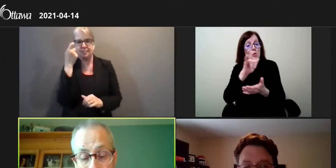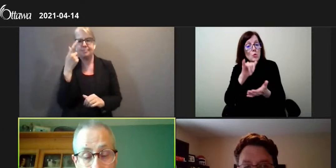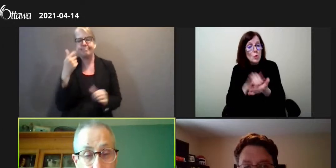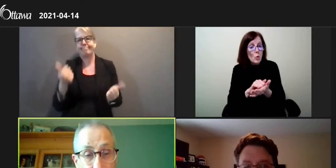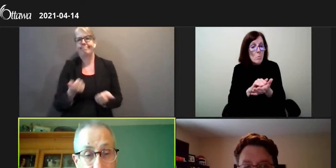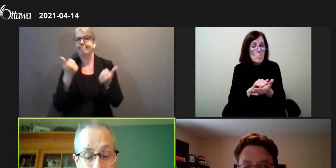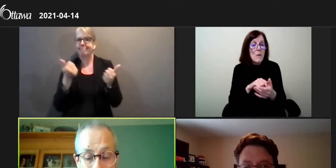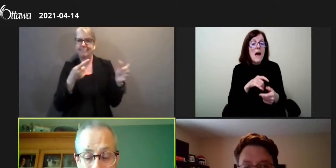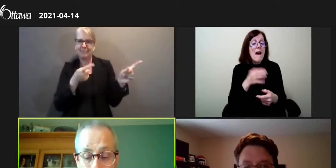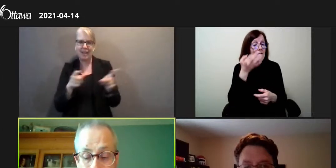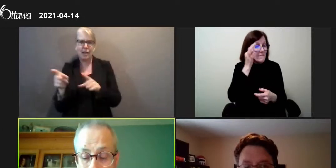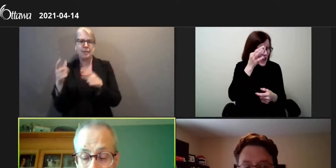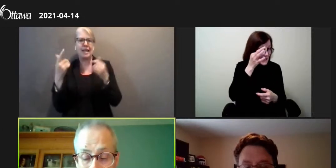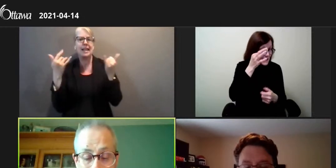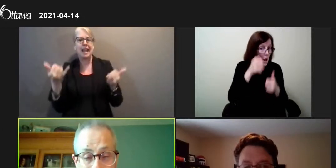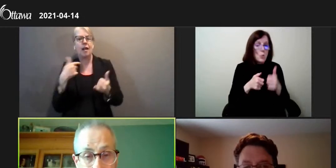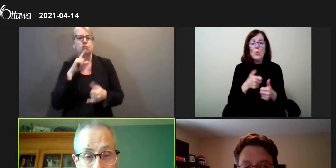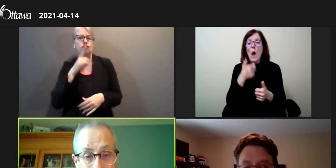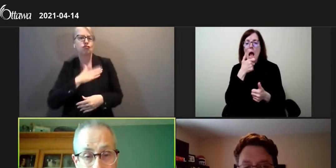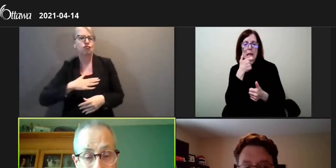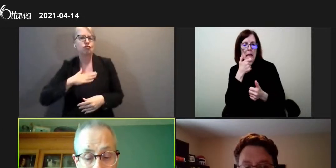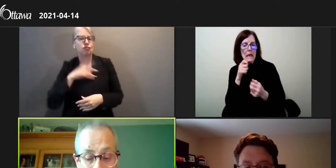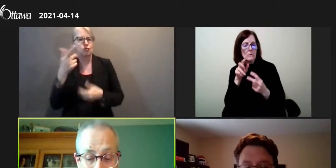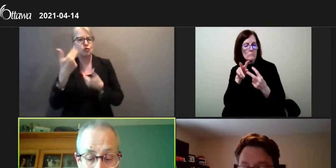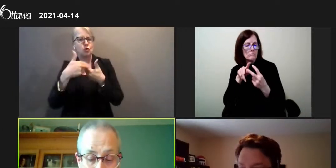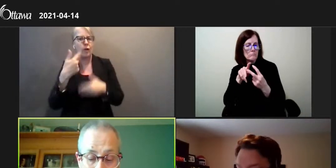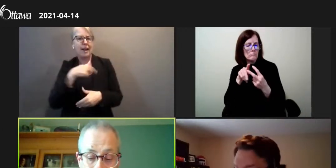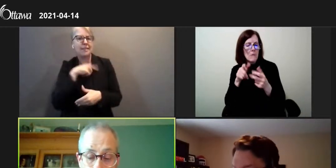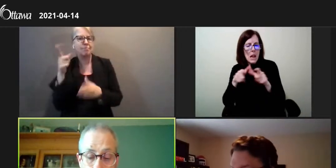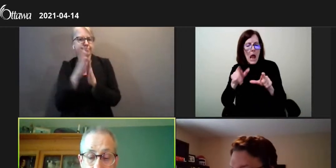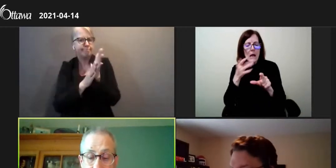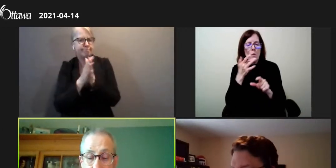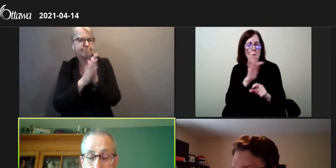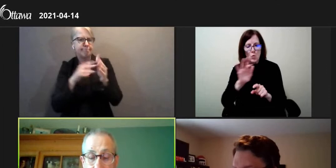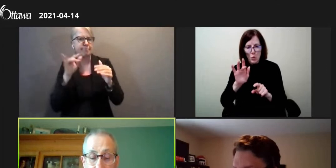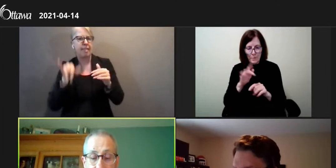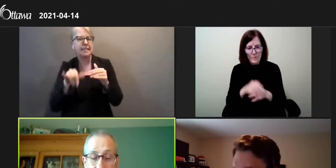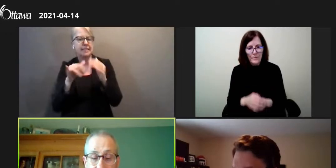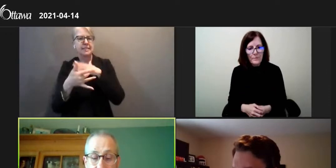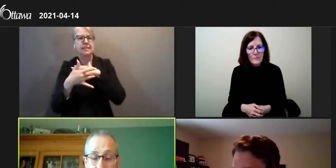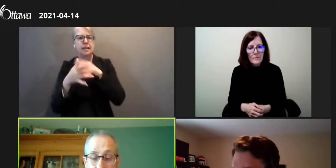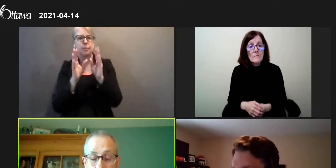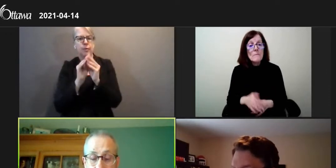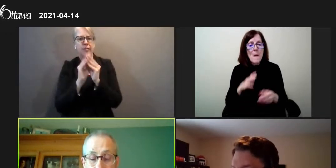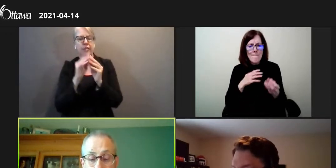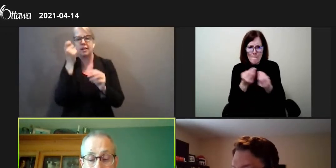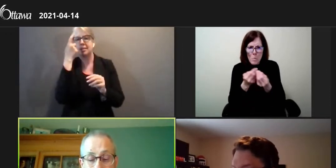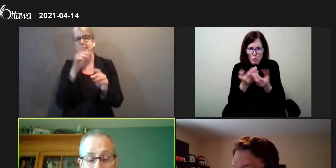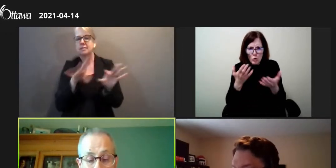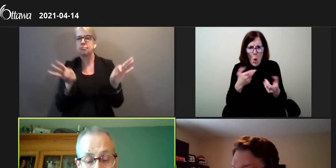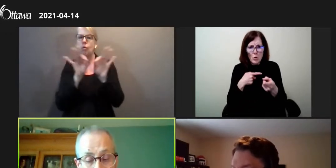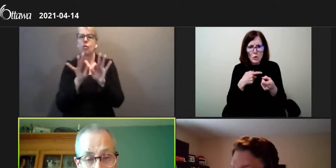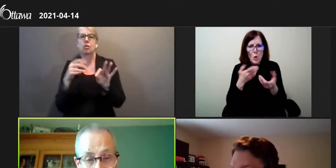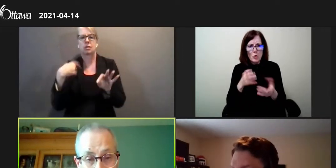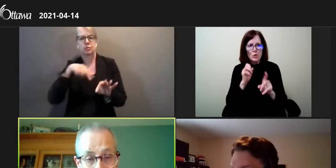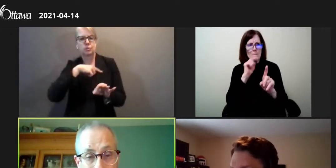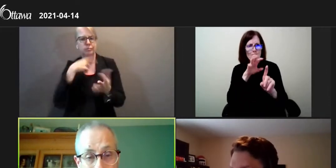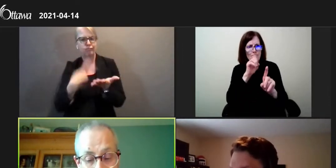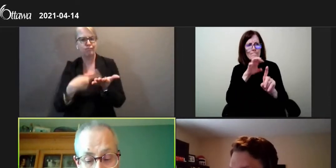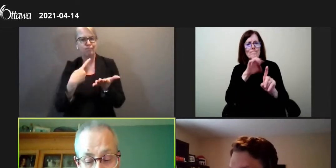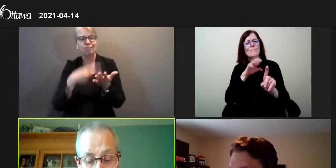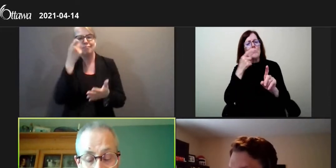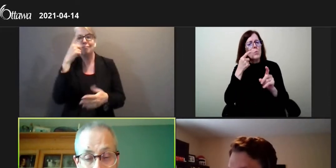going on and appreciate you joining us and your interest in this technical briefing. It's important that we have this conversation and that the Ottawa